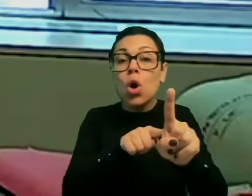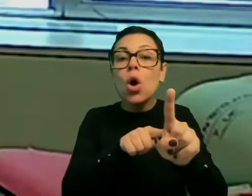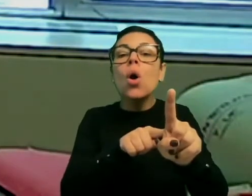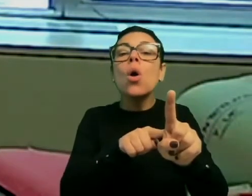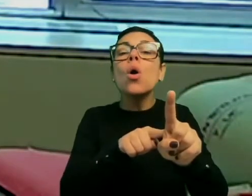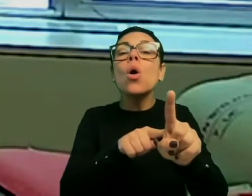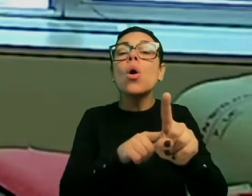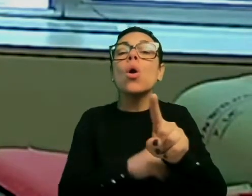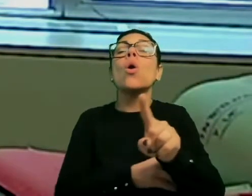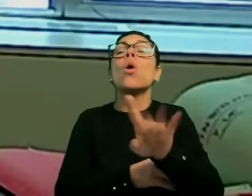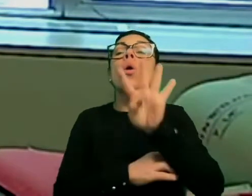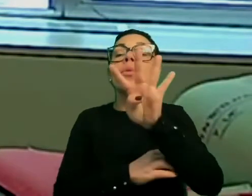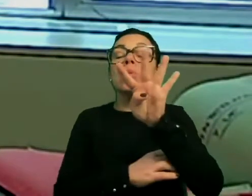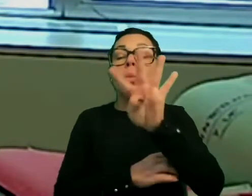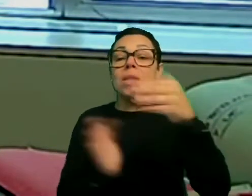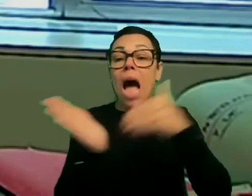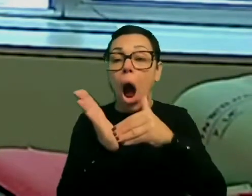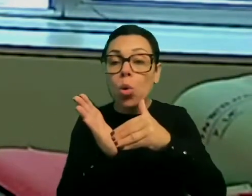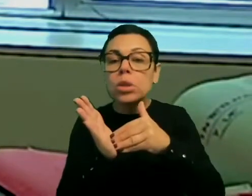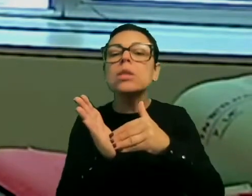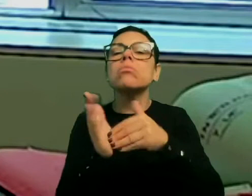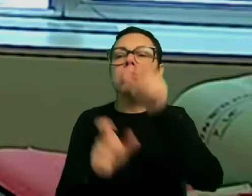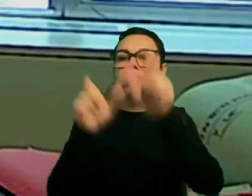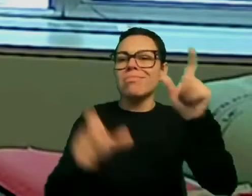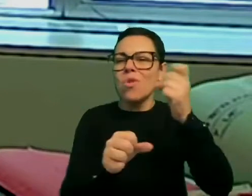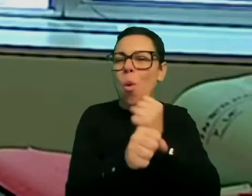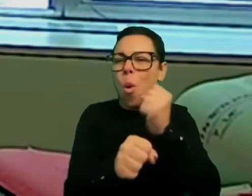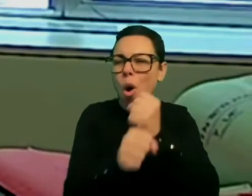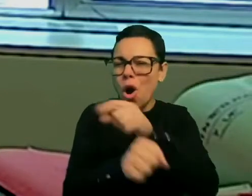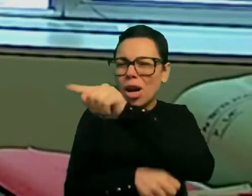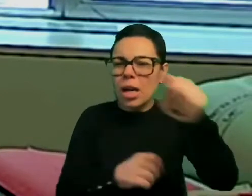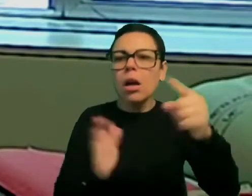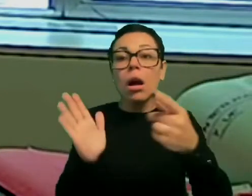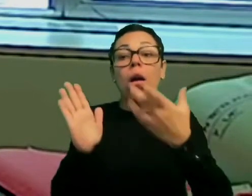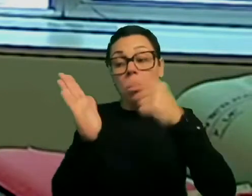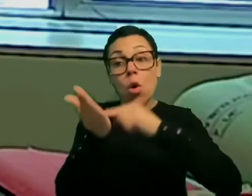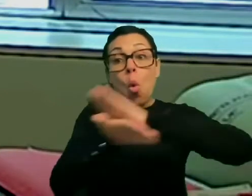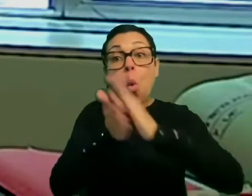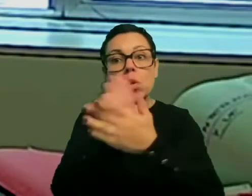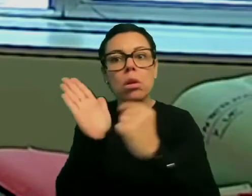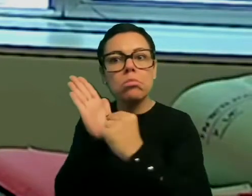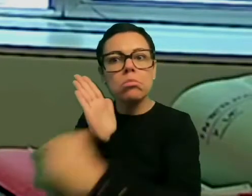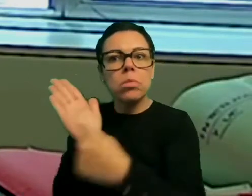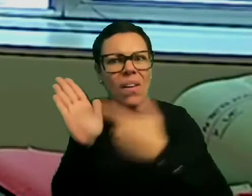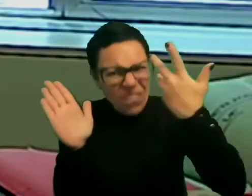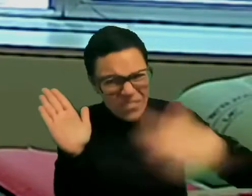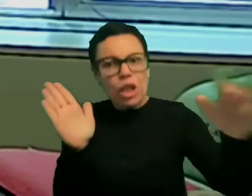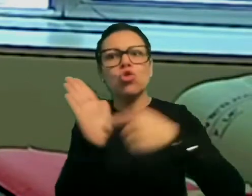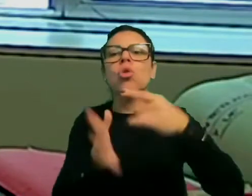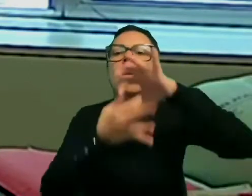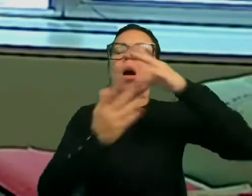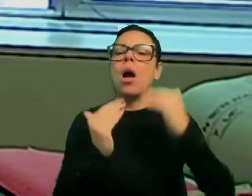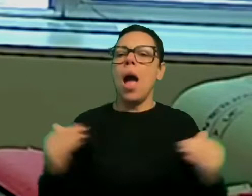4,950 public contracts included a gender equality performance condition. These public procurement